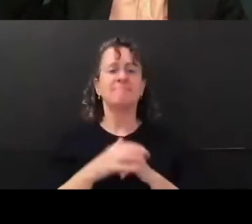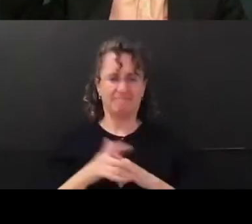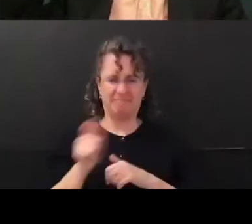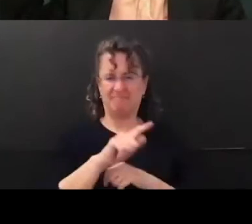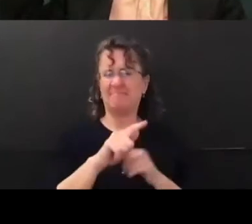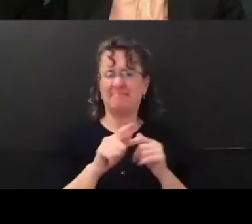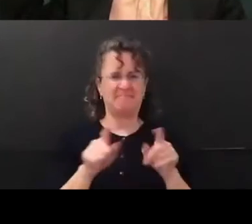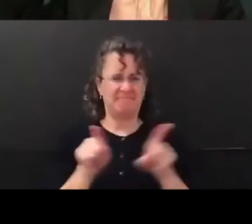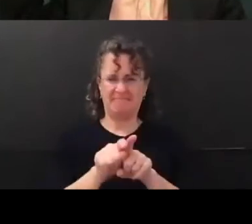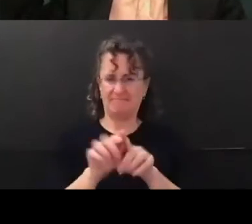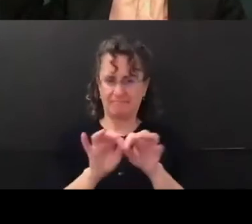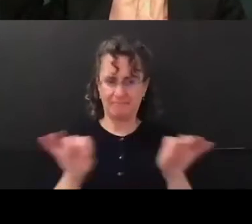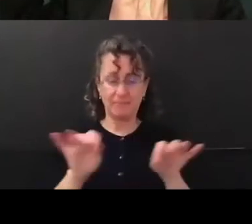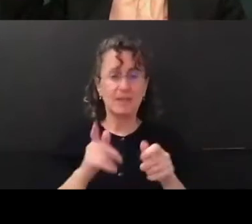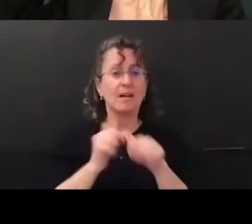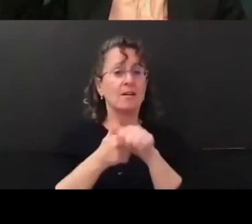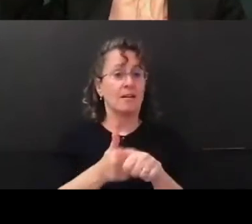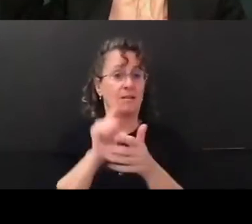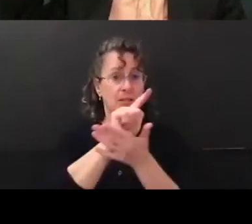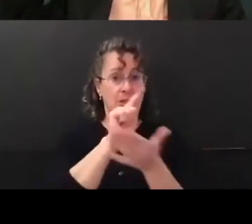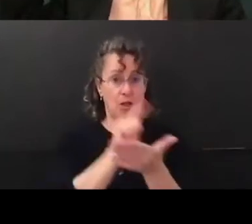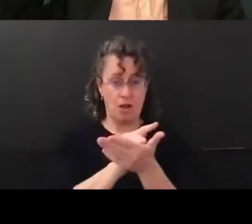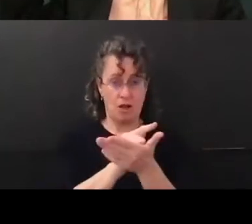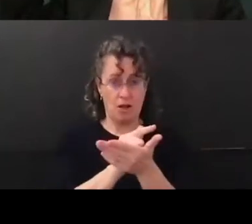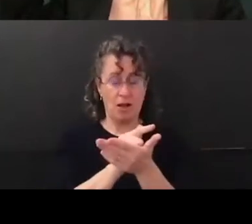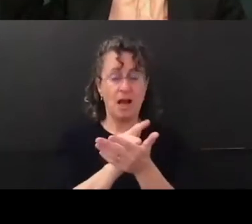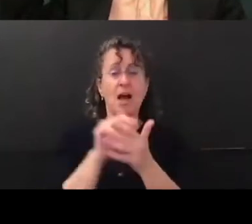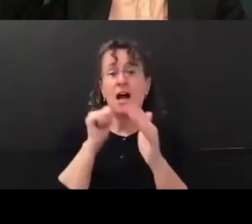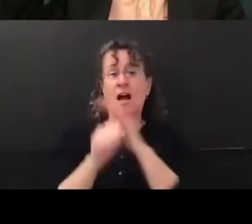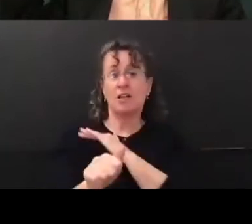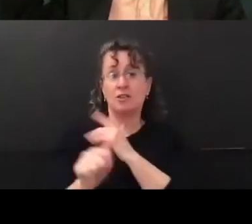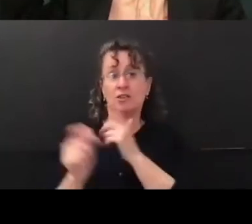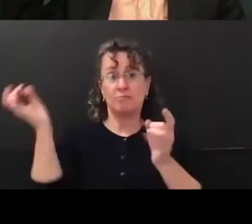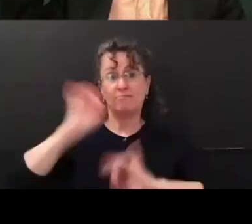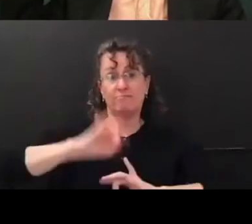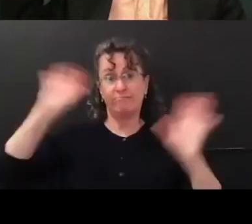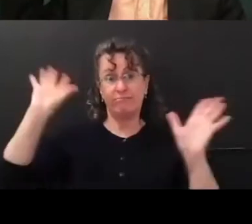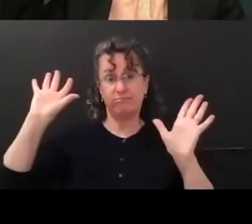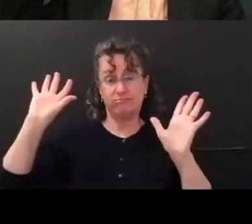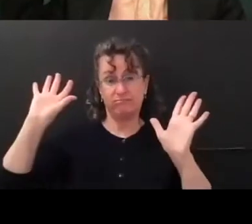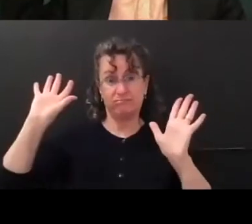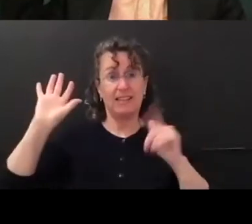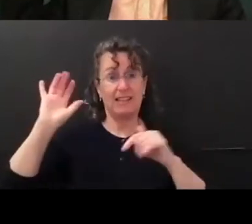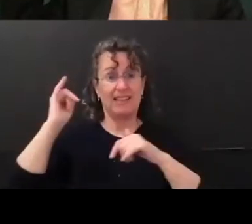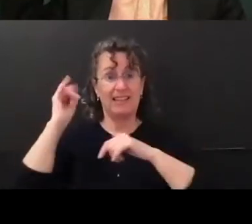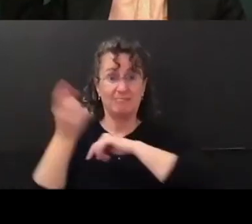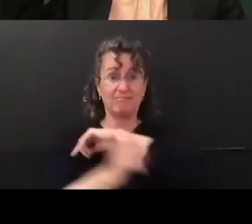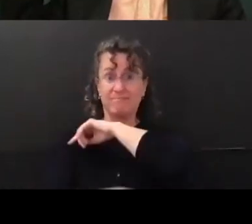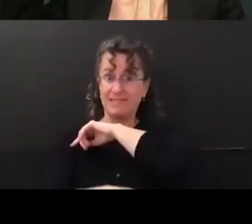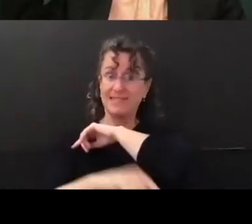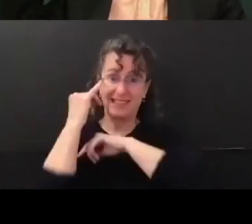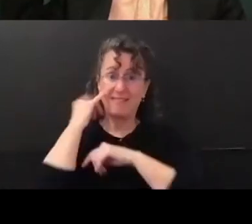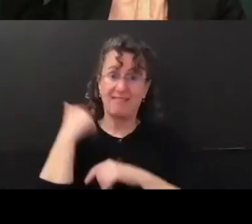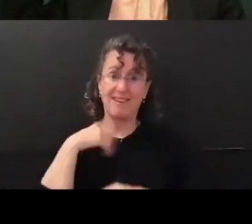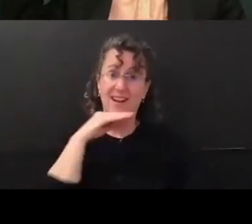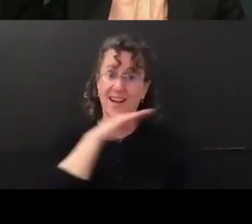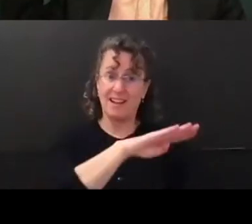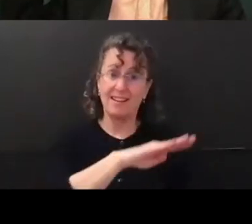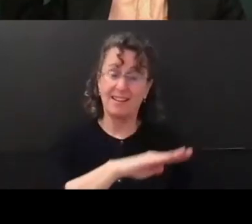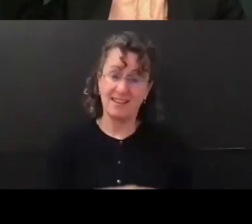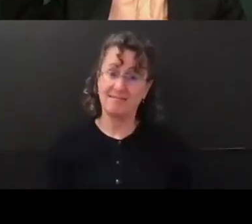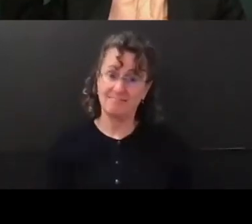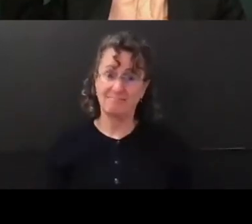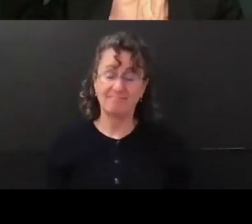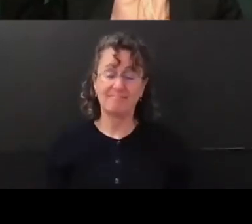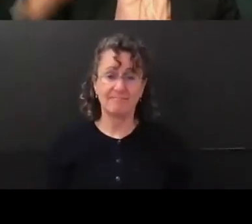according to law, according to law, under the pains under the pains and penalties of perjury. and penalties